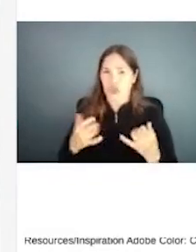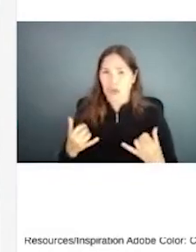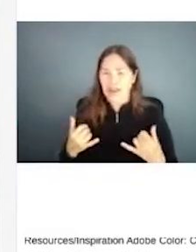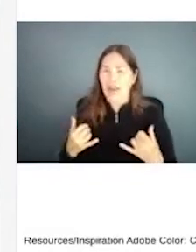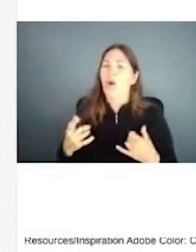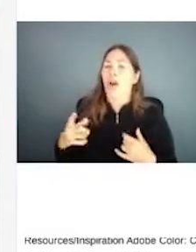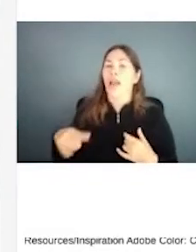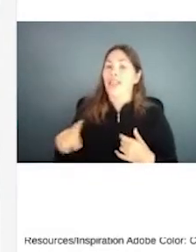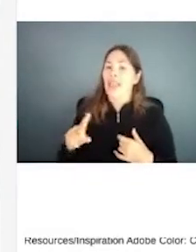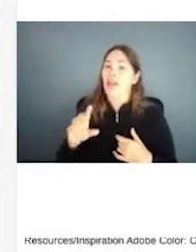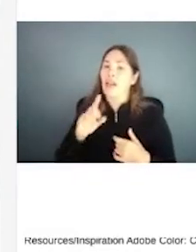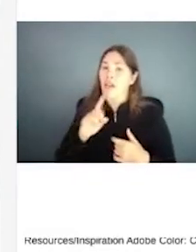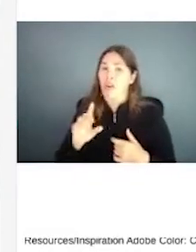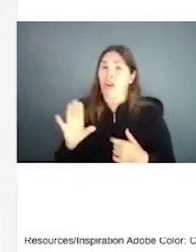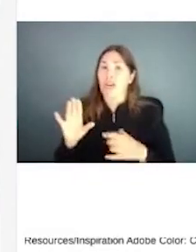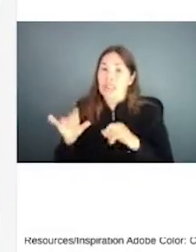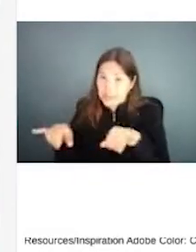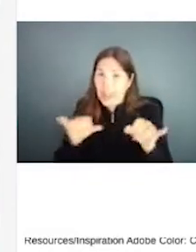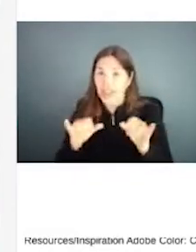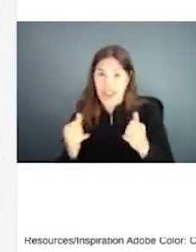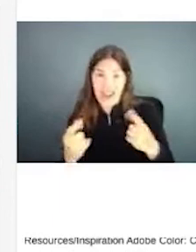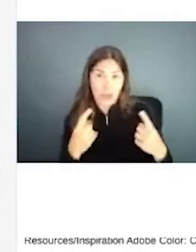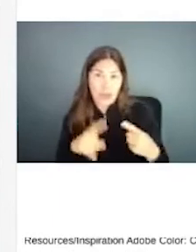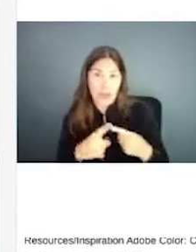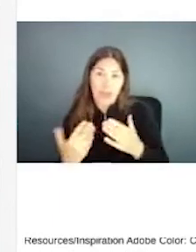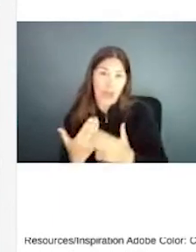are our standards. Any questions on that new blueprint?